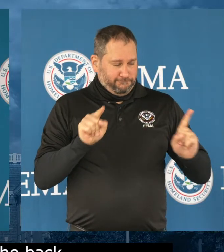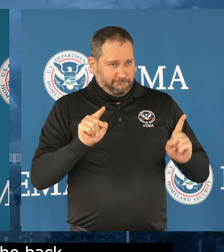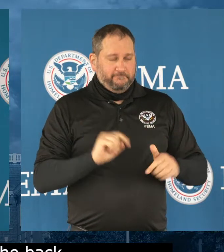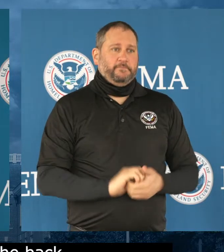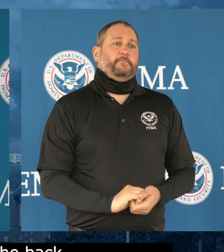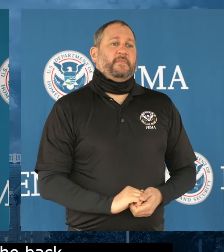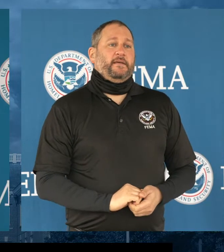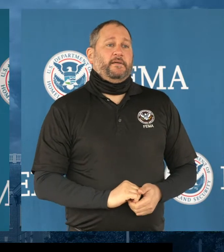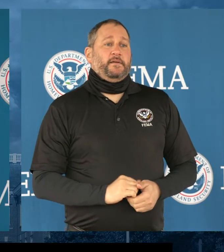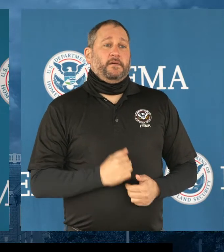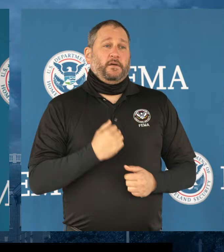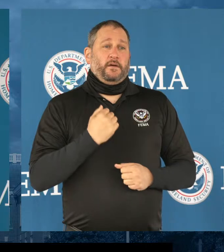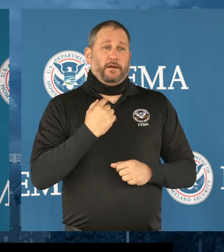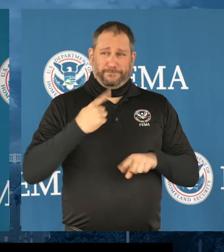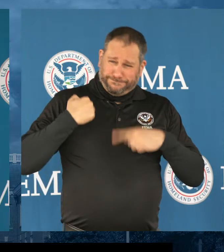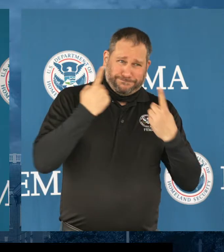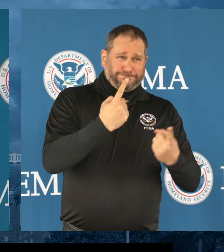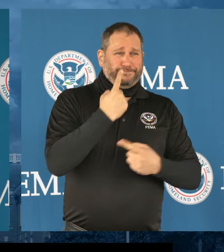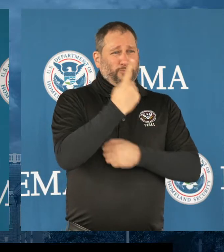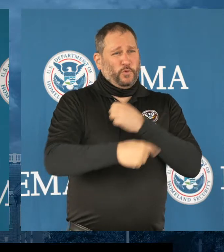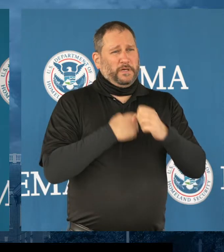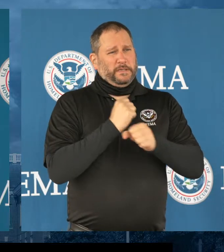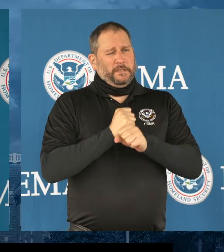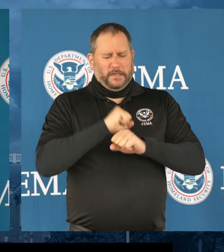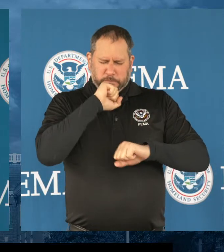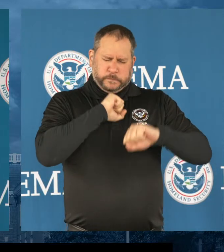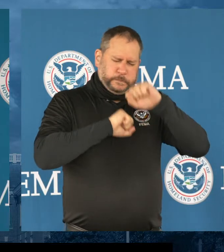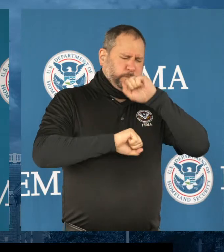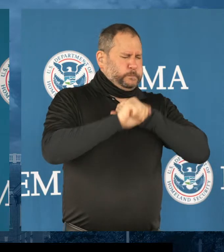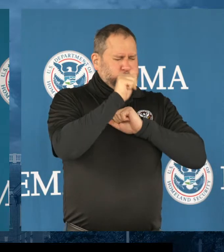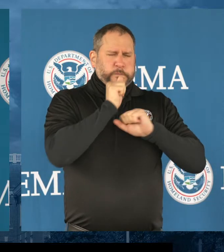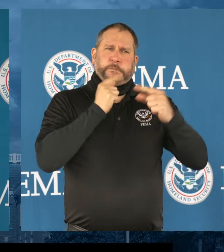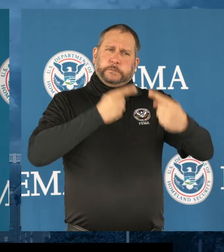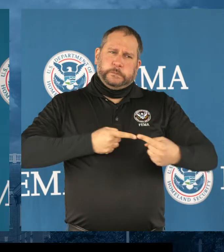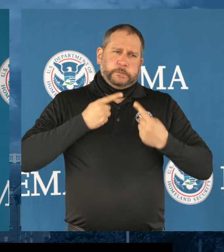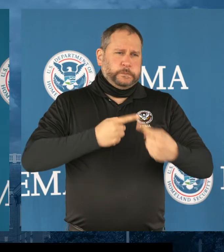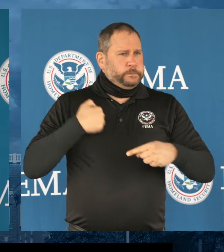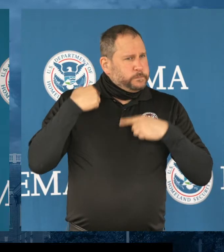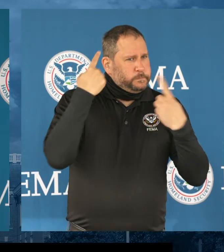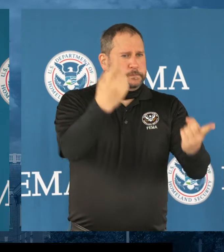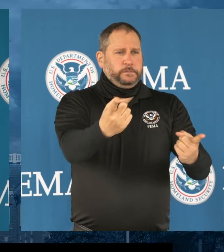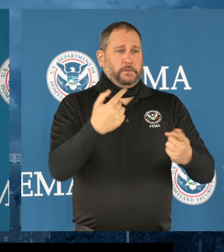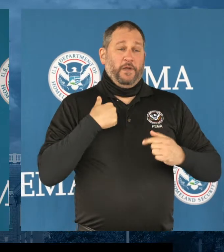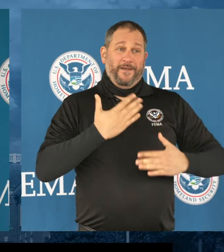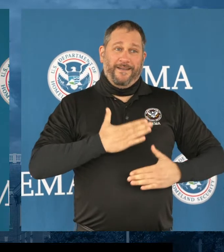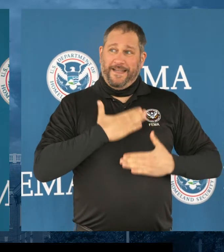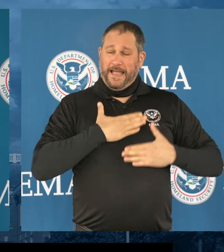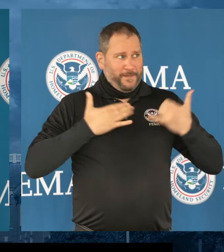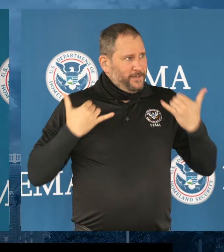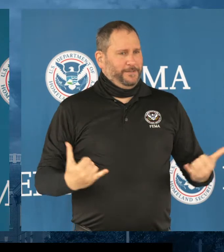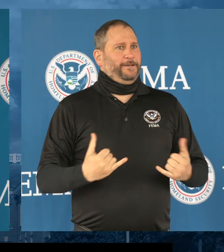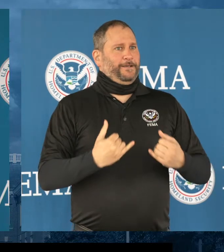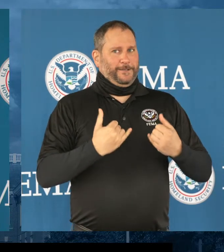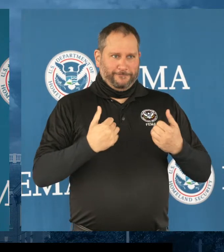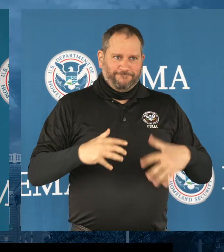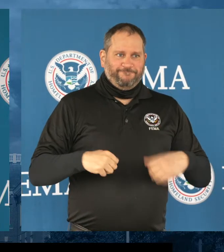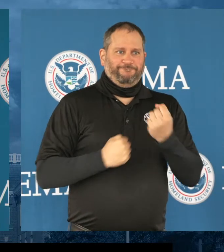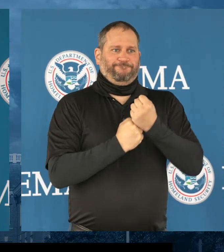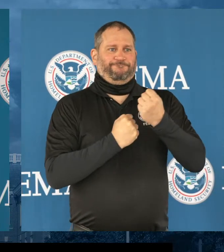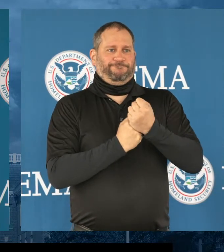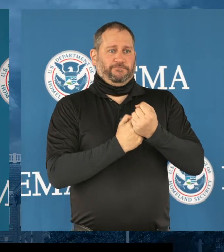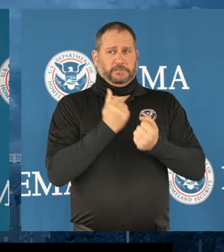This last year has been trying for all of us, and it's something that we are happy to do. It was several weeks ago